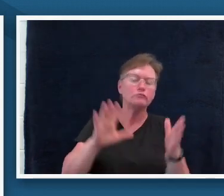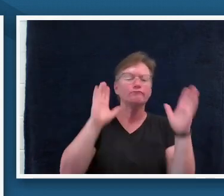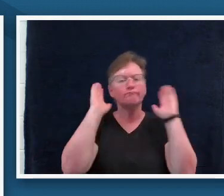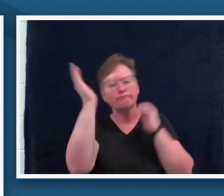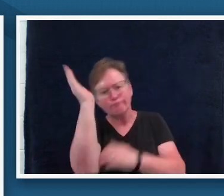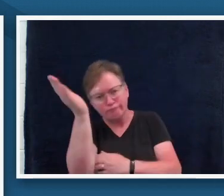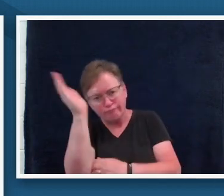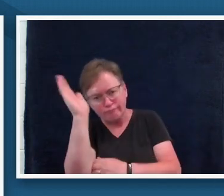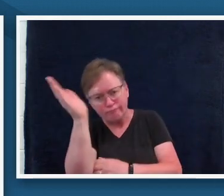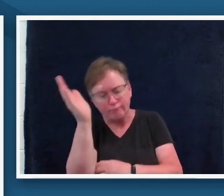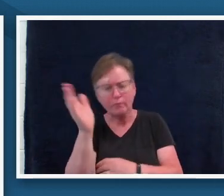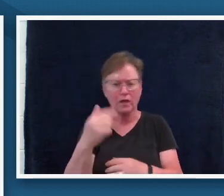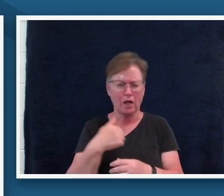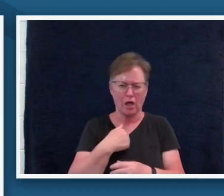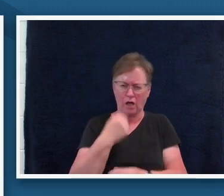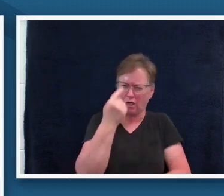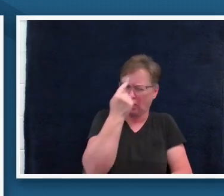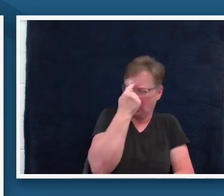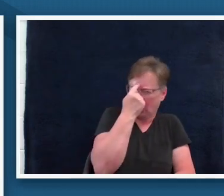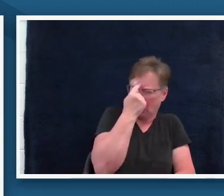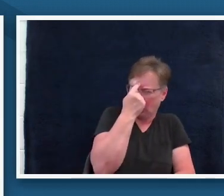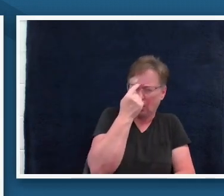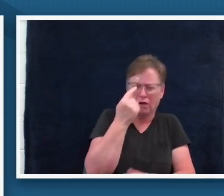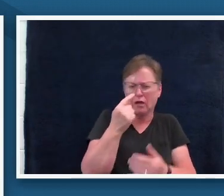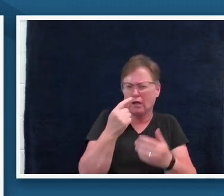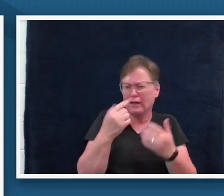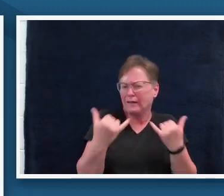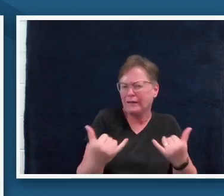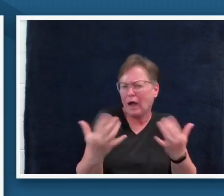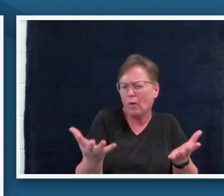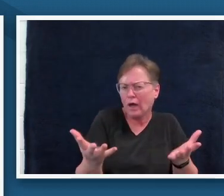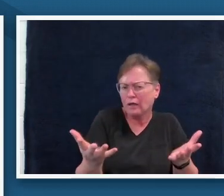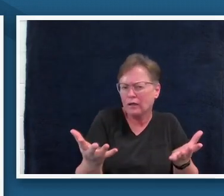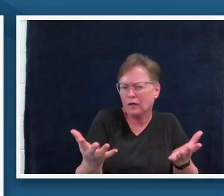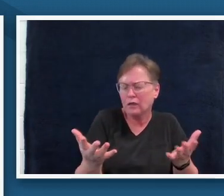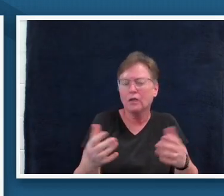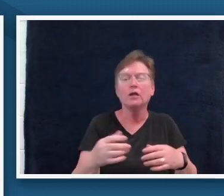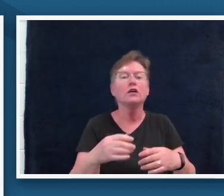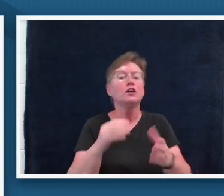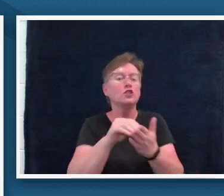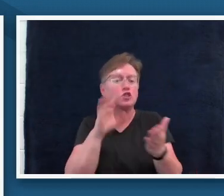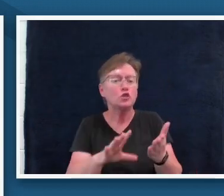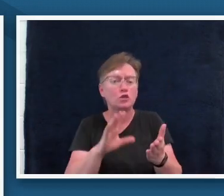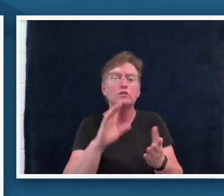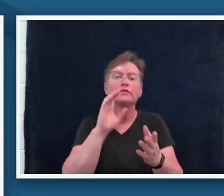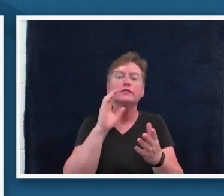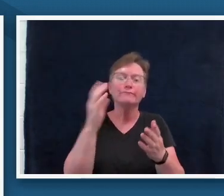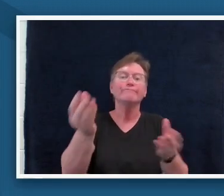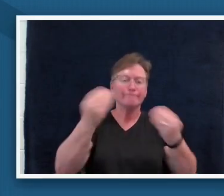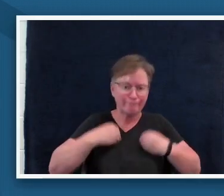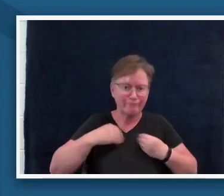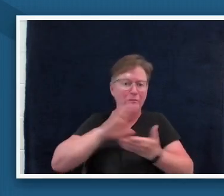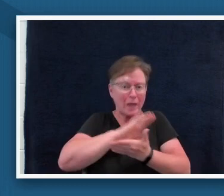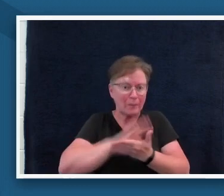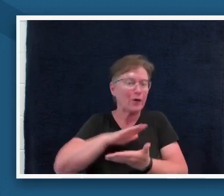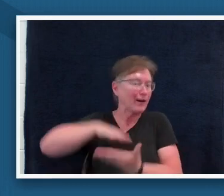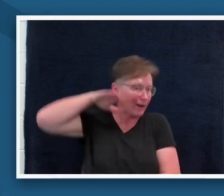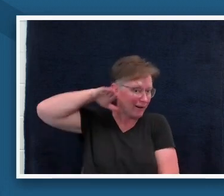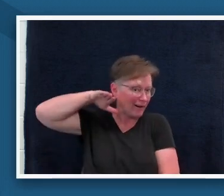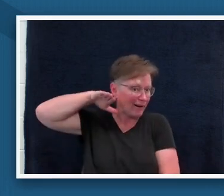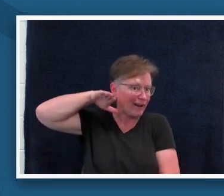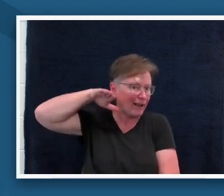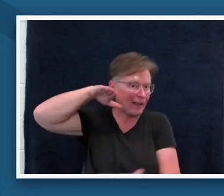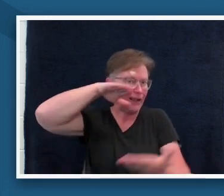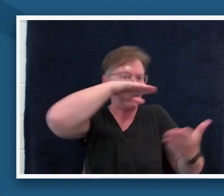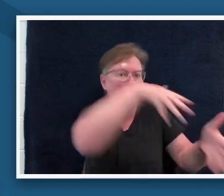myself, then what? Students turn in assignments in class, we hand them back, they often end up in the garbage. Why is there not